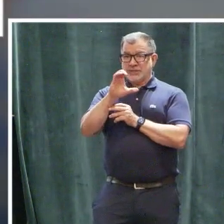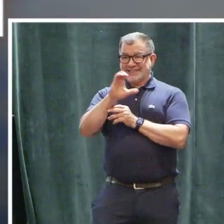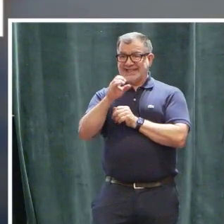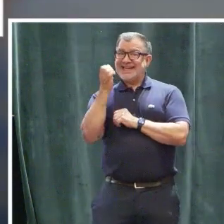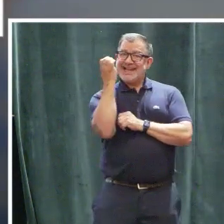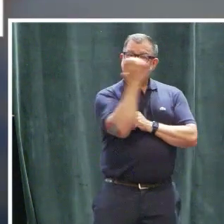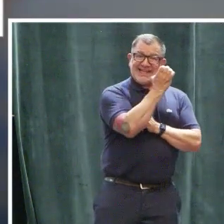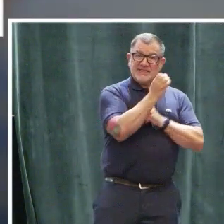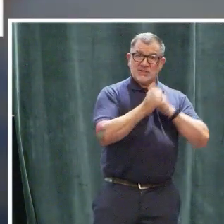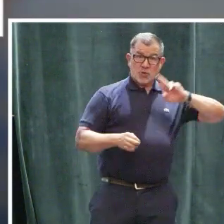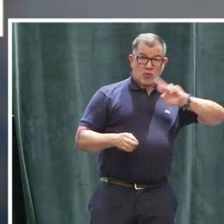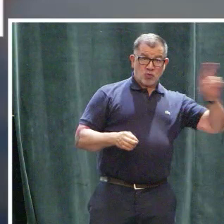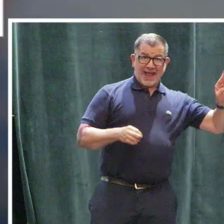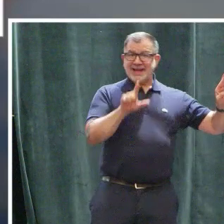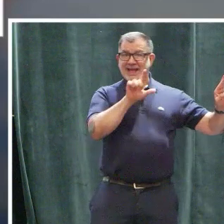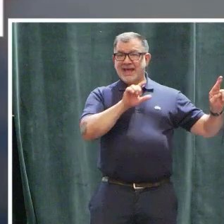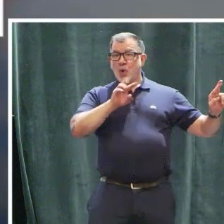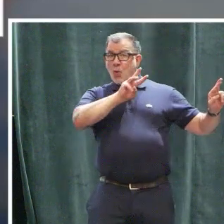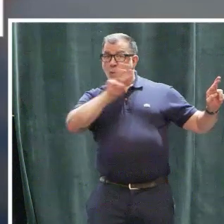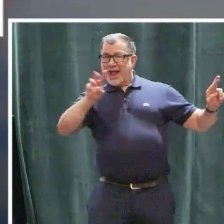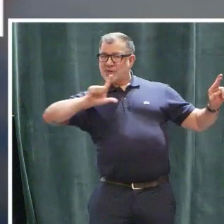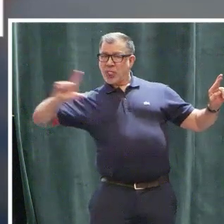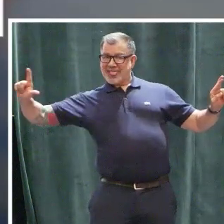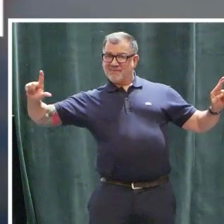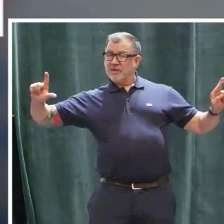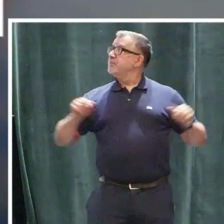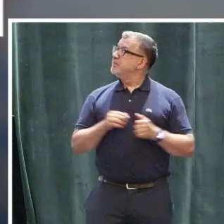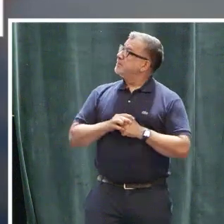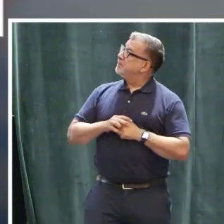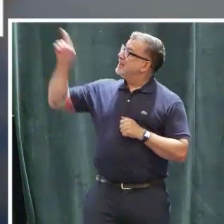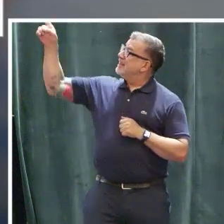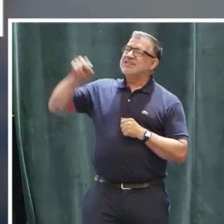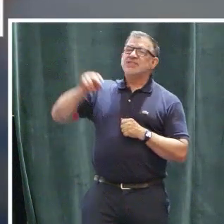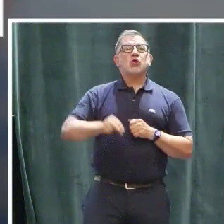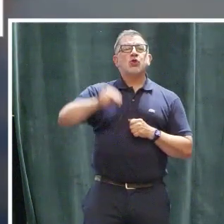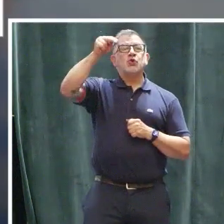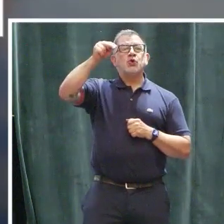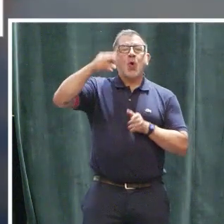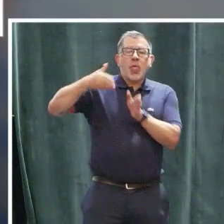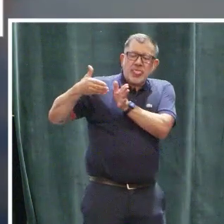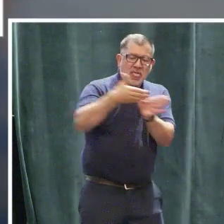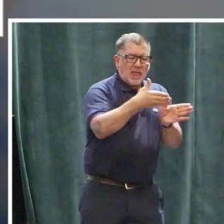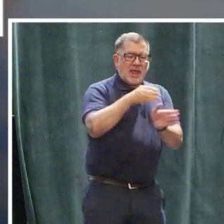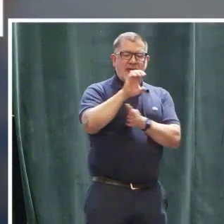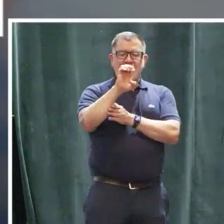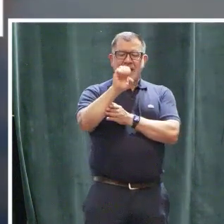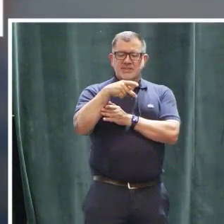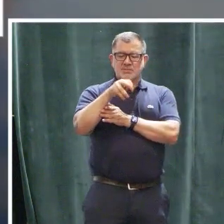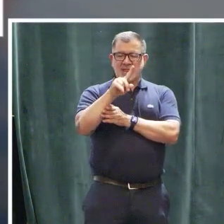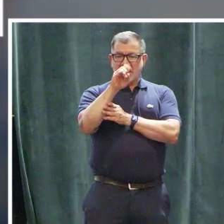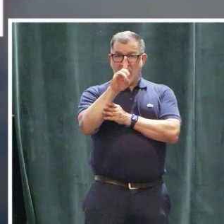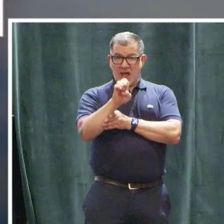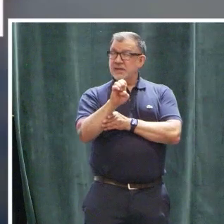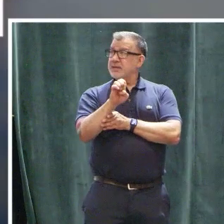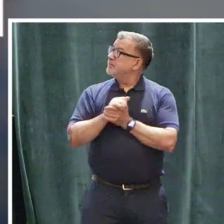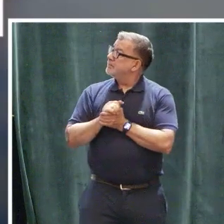to your right, west is to your left. This is the North Esplanade, which is right behind this building,